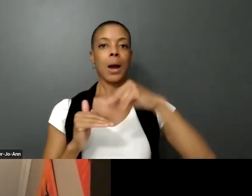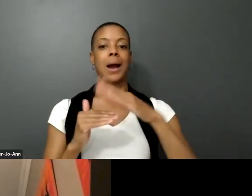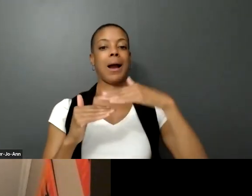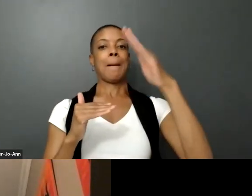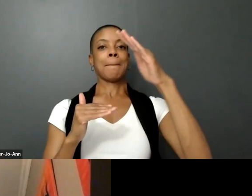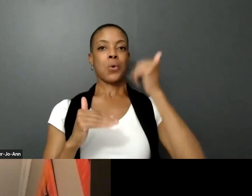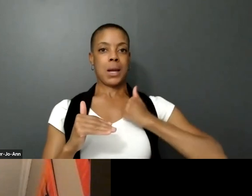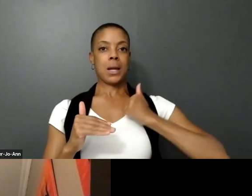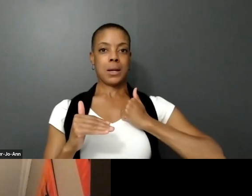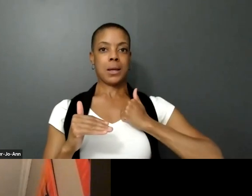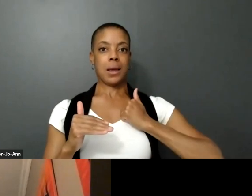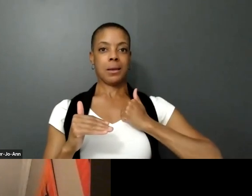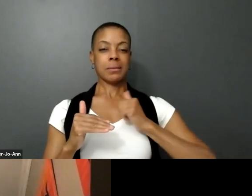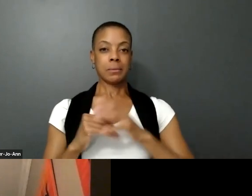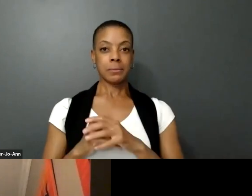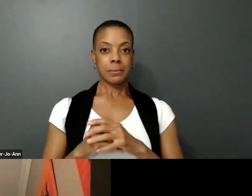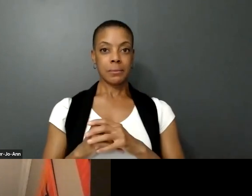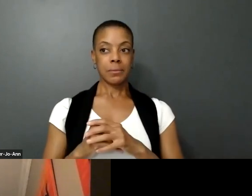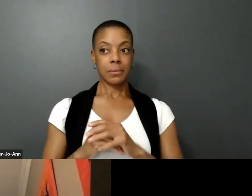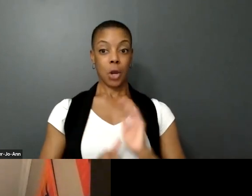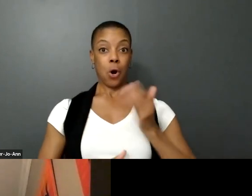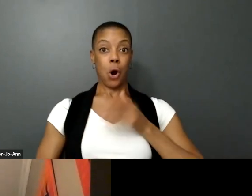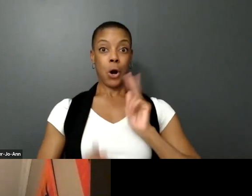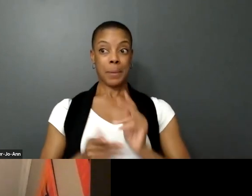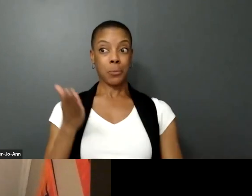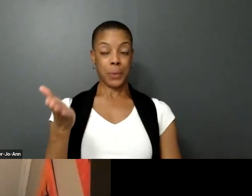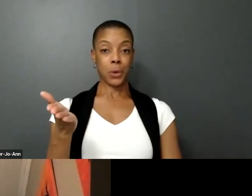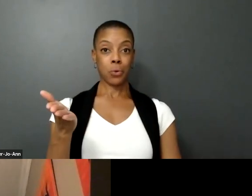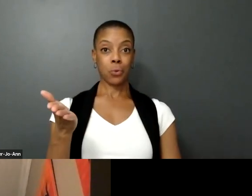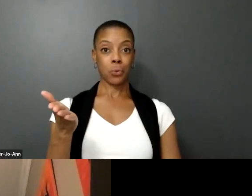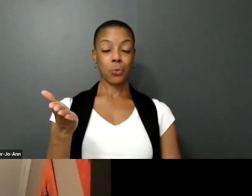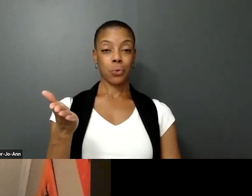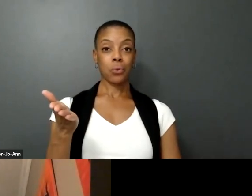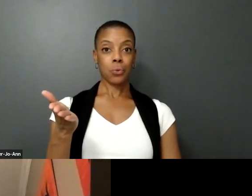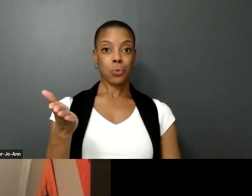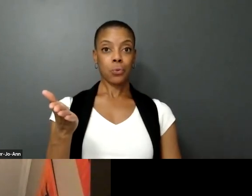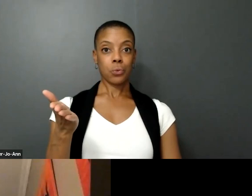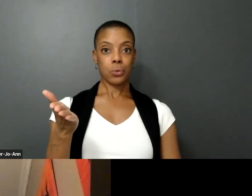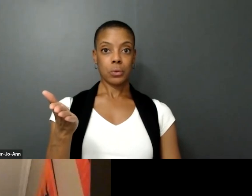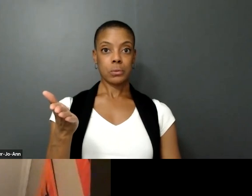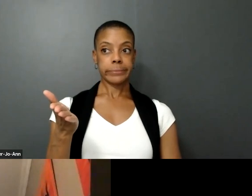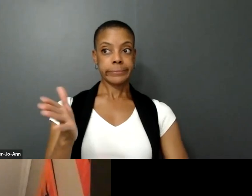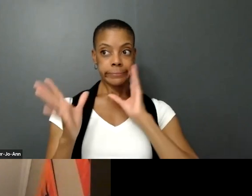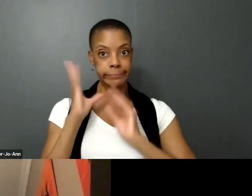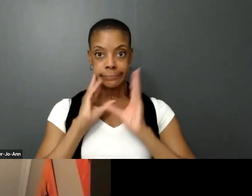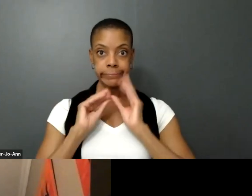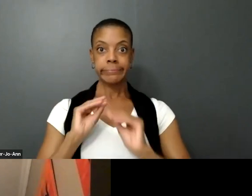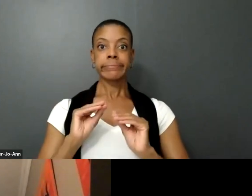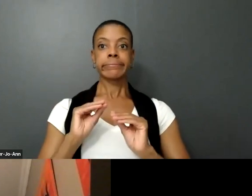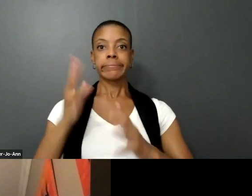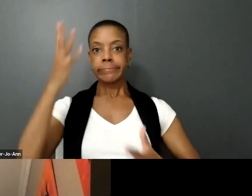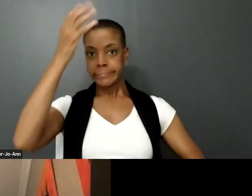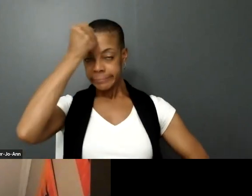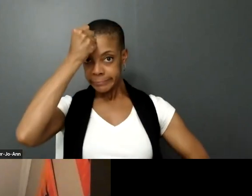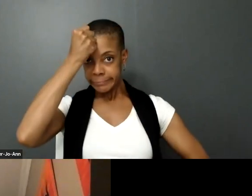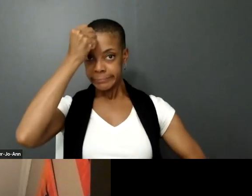And so our people, they were early on in the settlement period, in the colonization